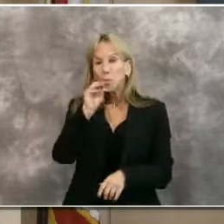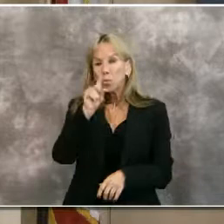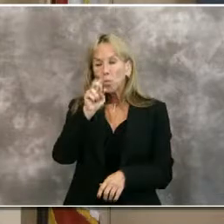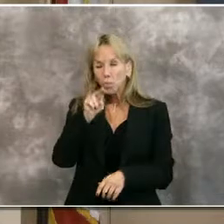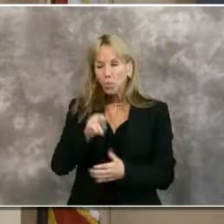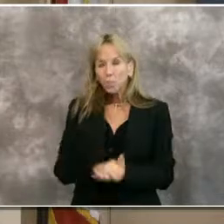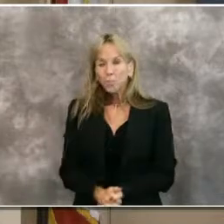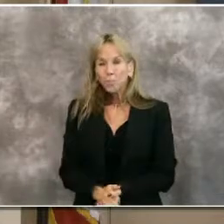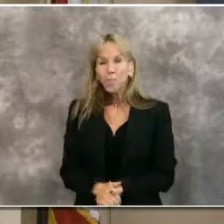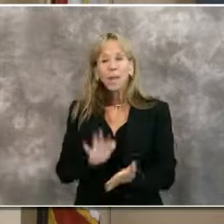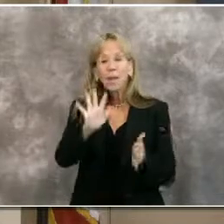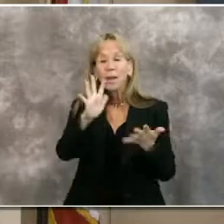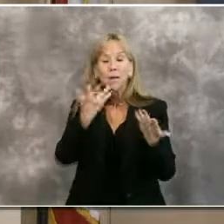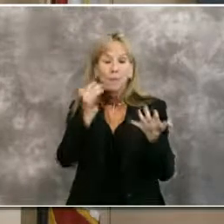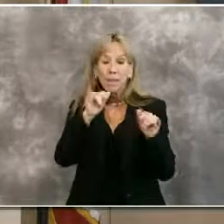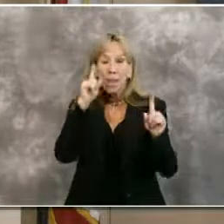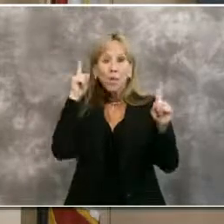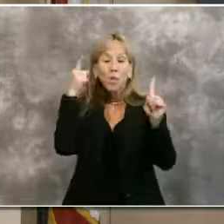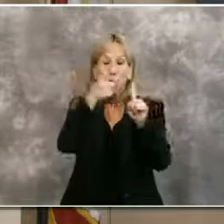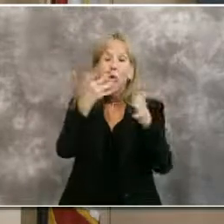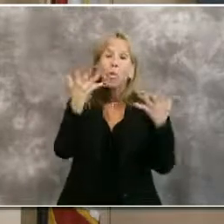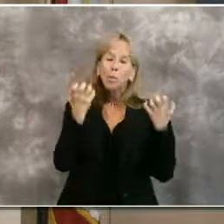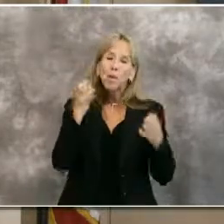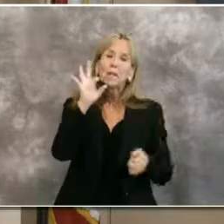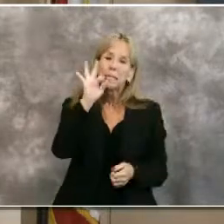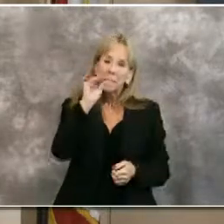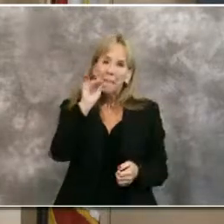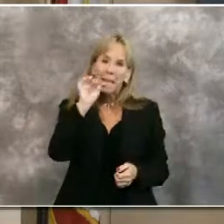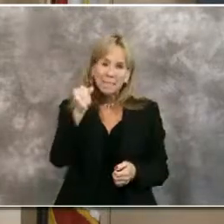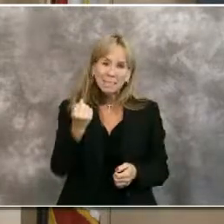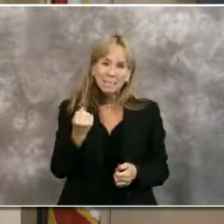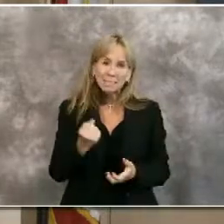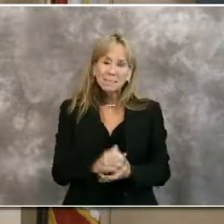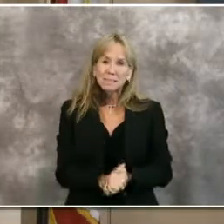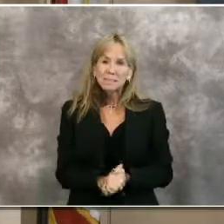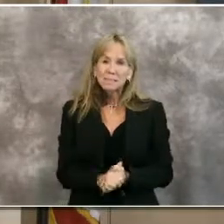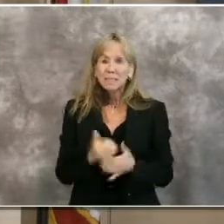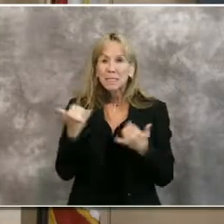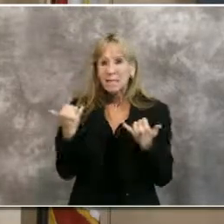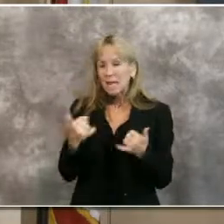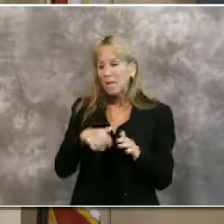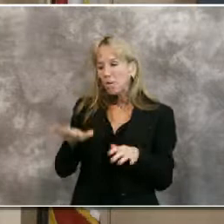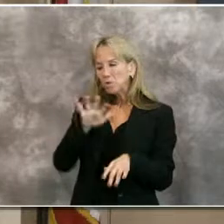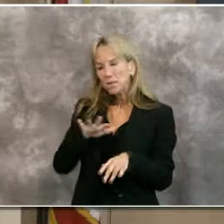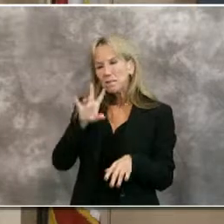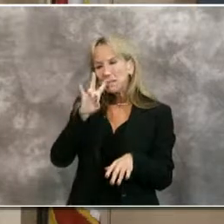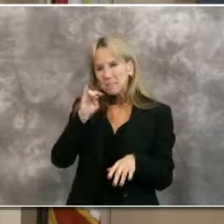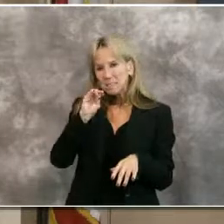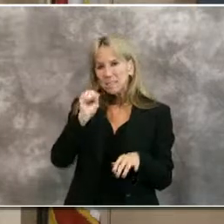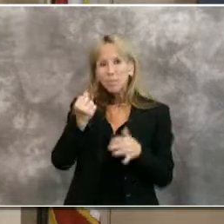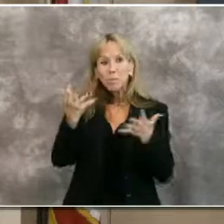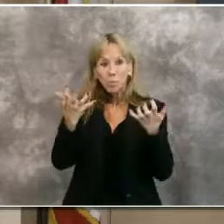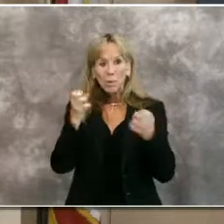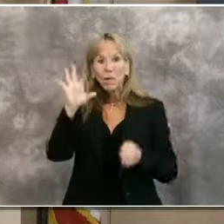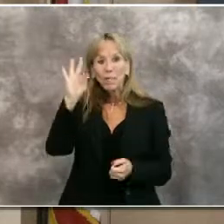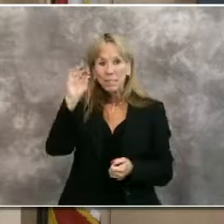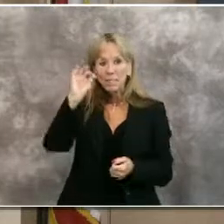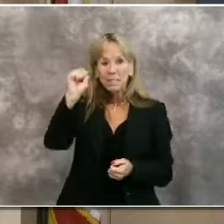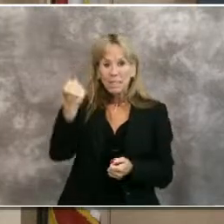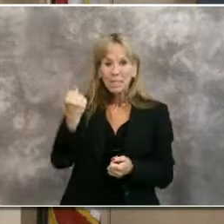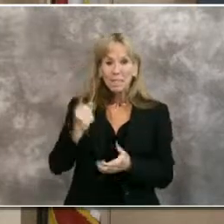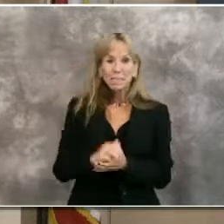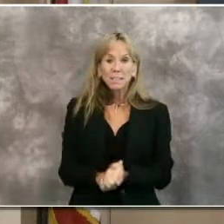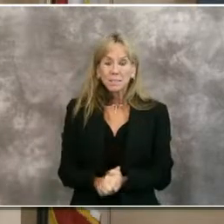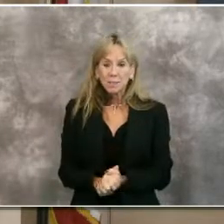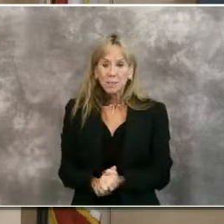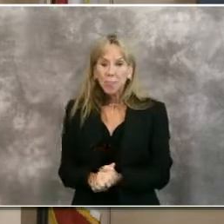be well into the 90s. I think the threshold is 70% for the state, well into the 90s for us. When you look at the response beyond